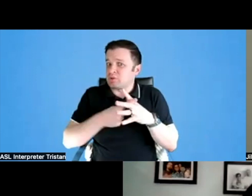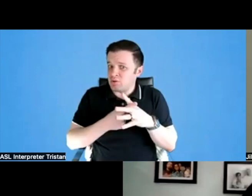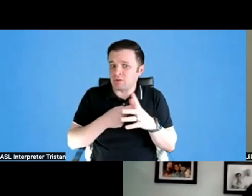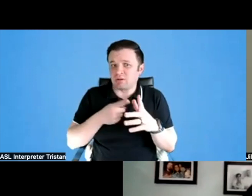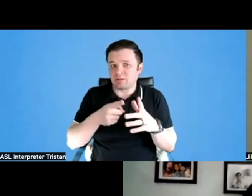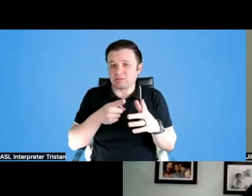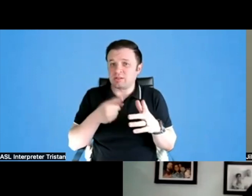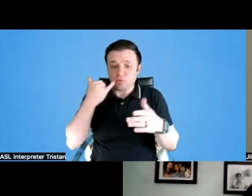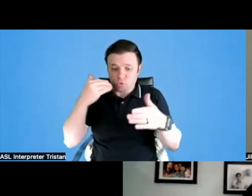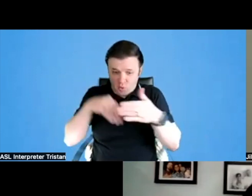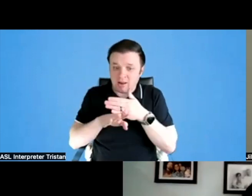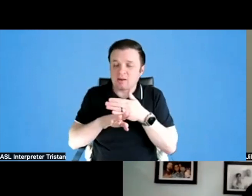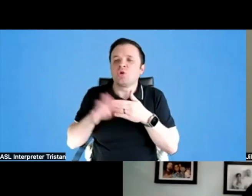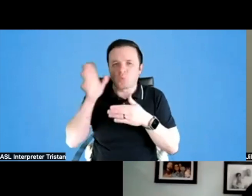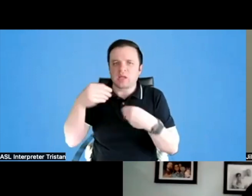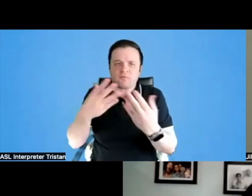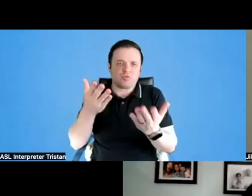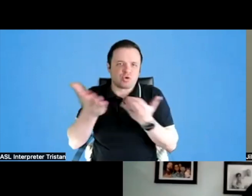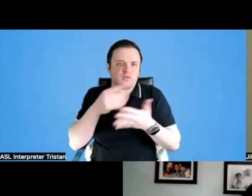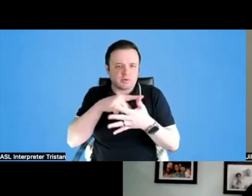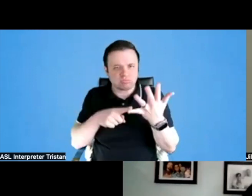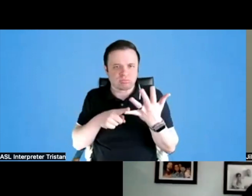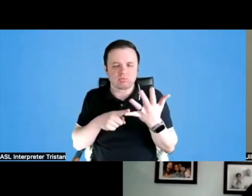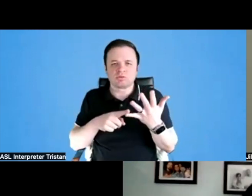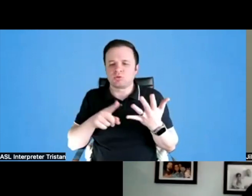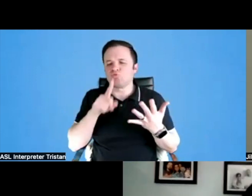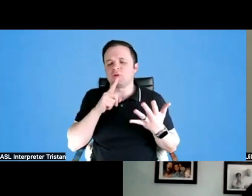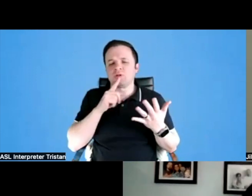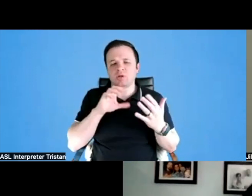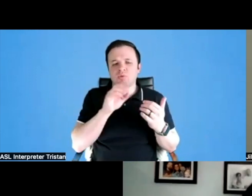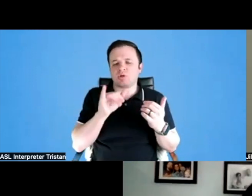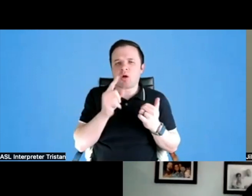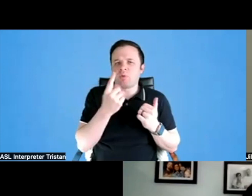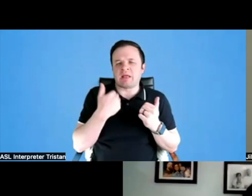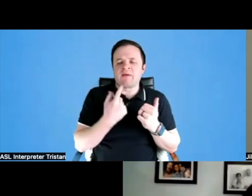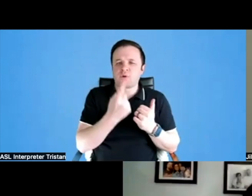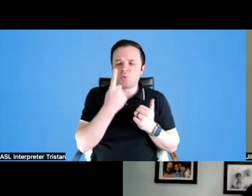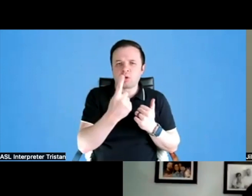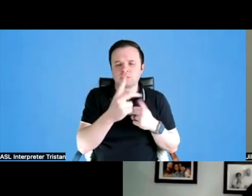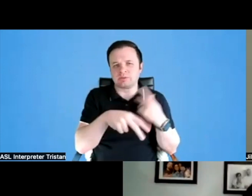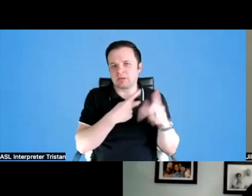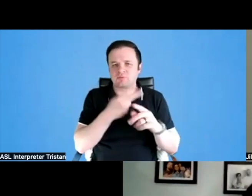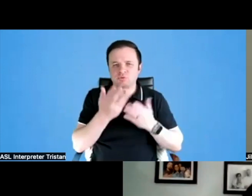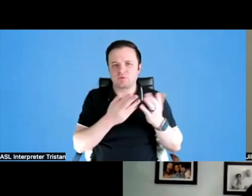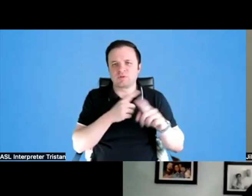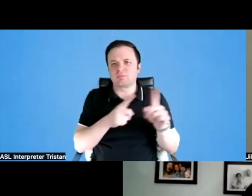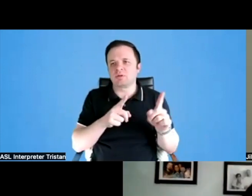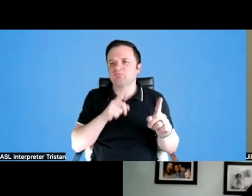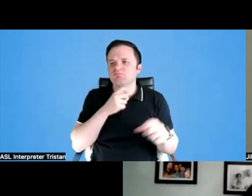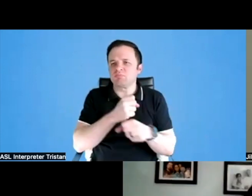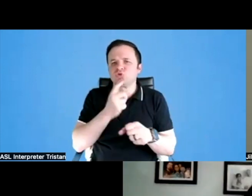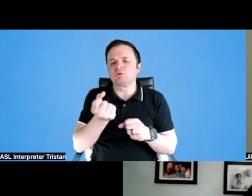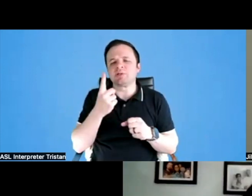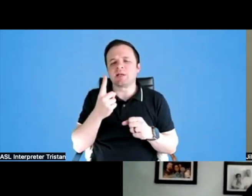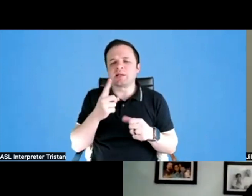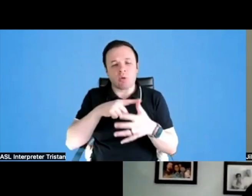going to get. And so really stepping away from that, the community doesn't always have that one singular service, but really understanding what are all